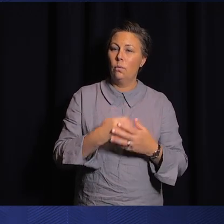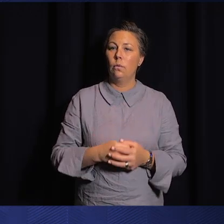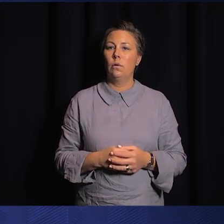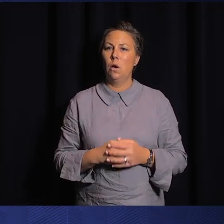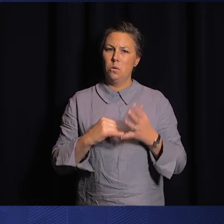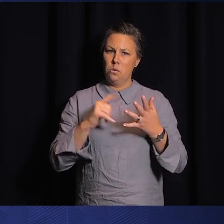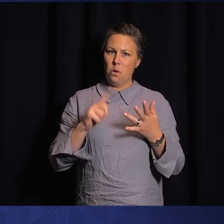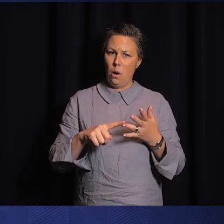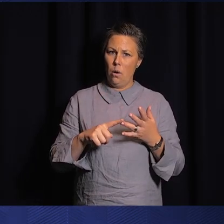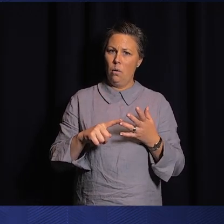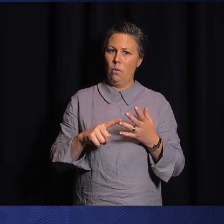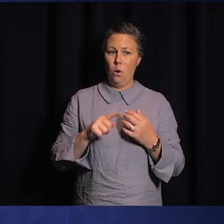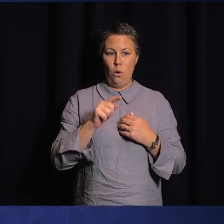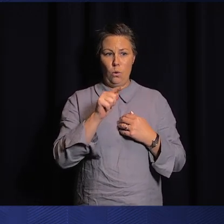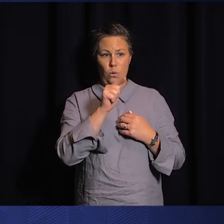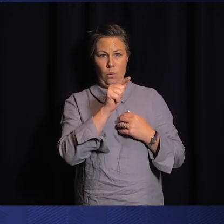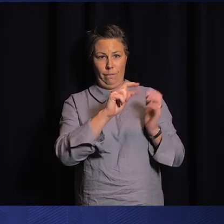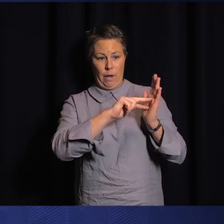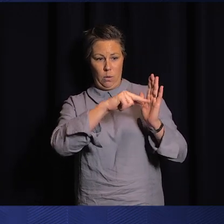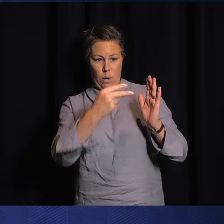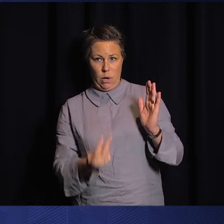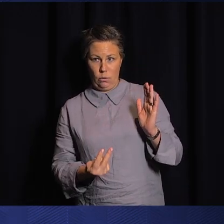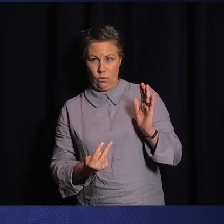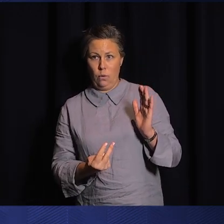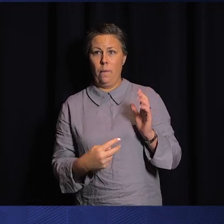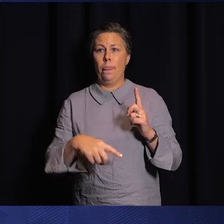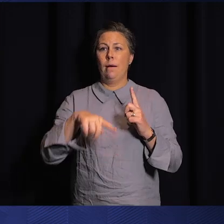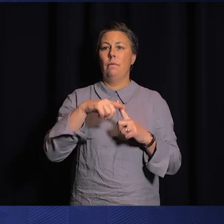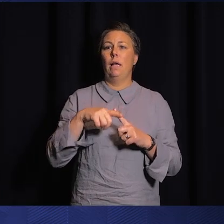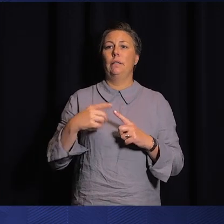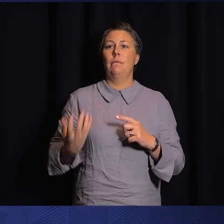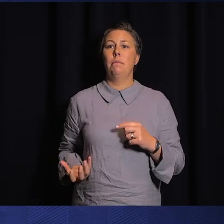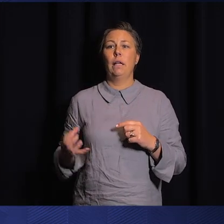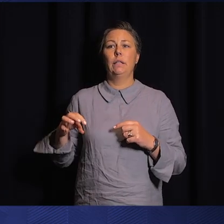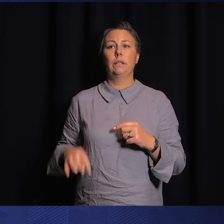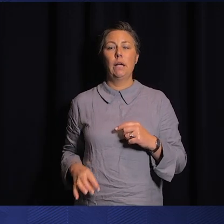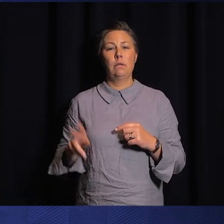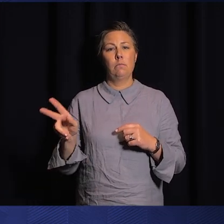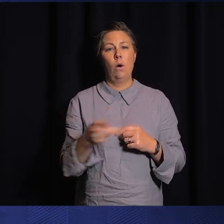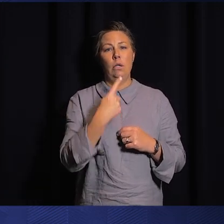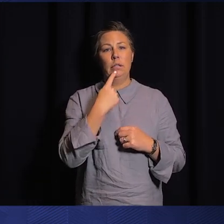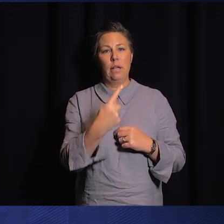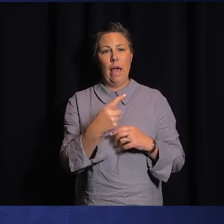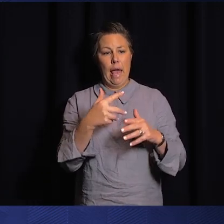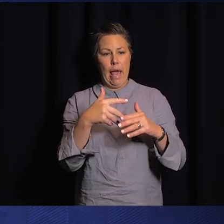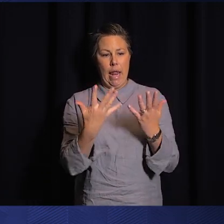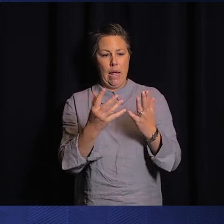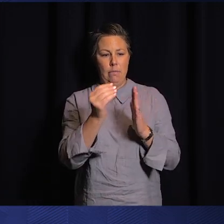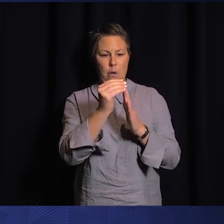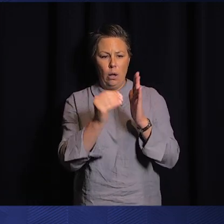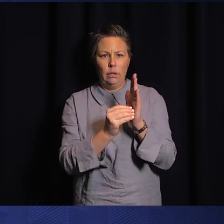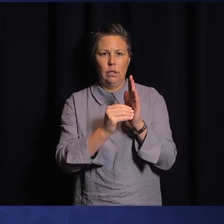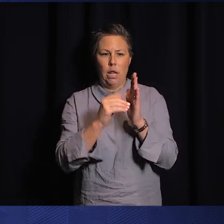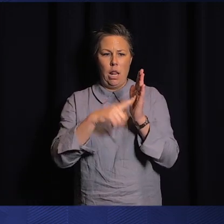we're hearing from both you and Professor Siddiqui is the relevance of legal and policy frameworks, capacity